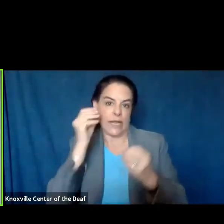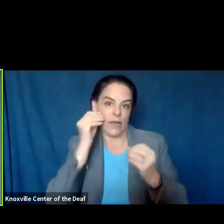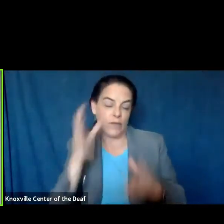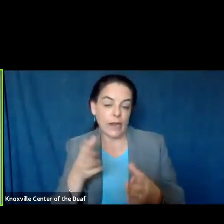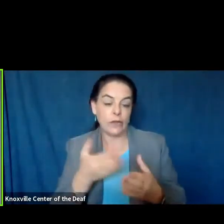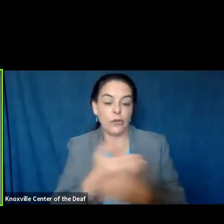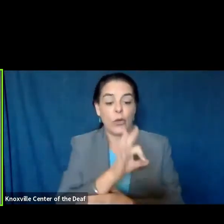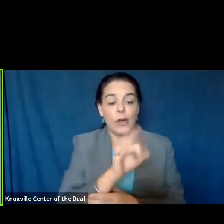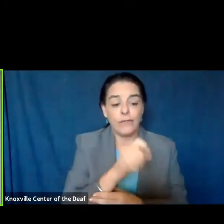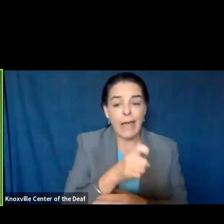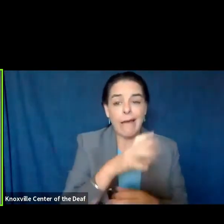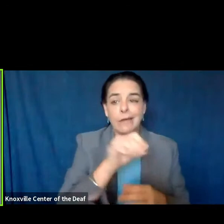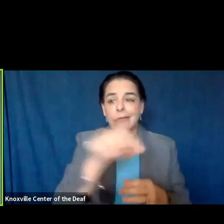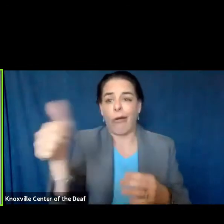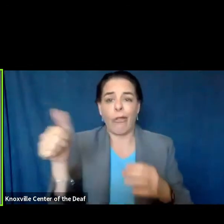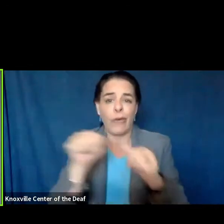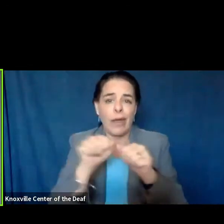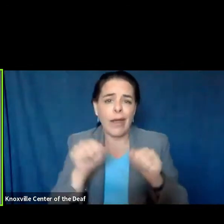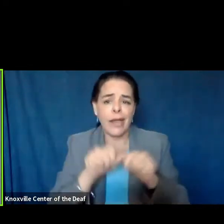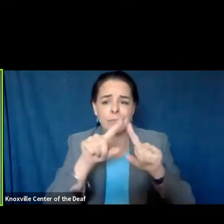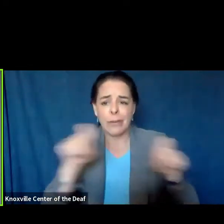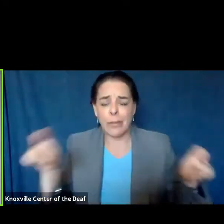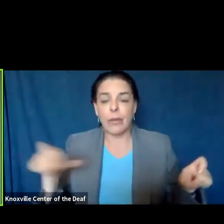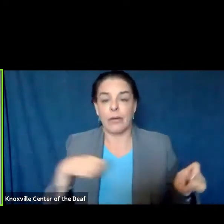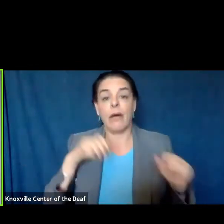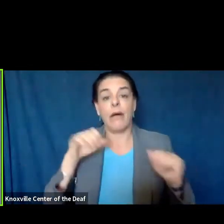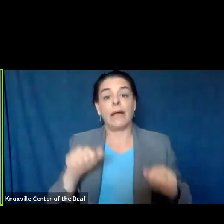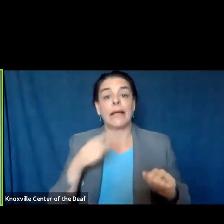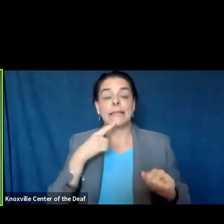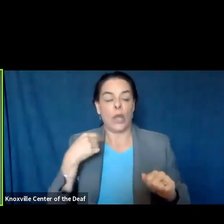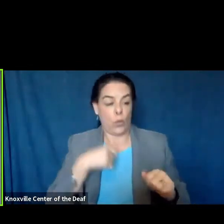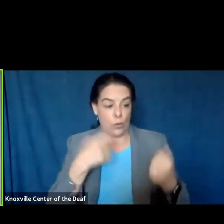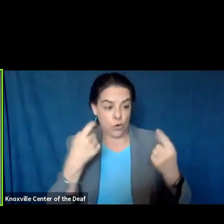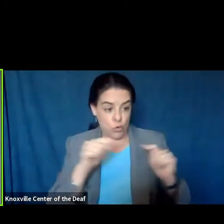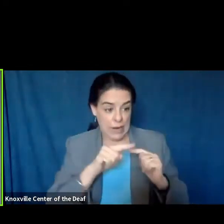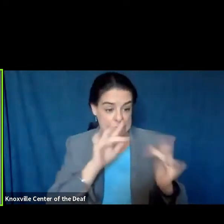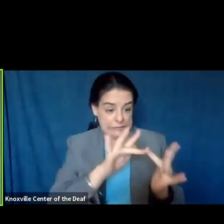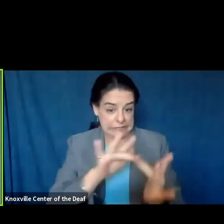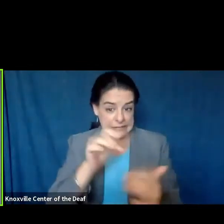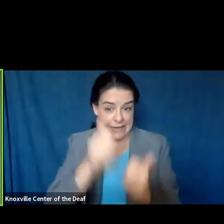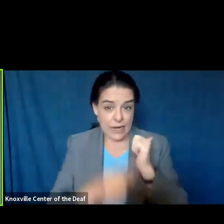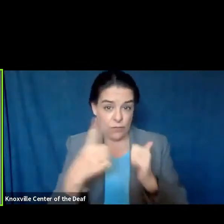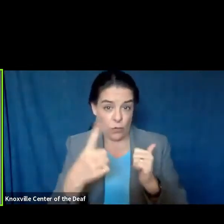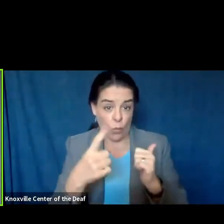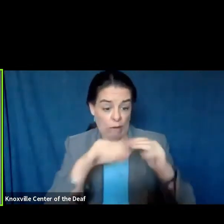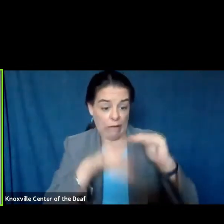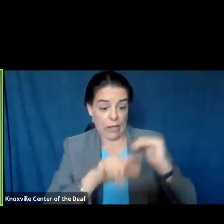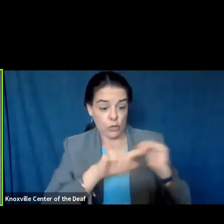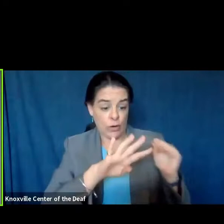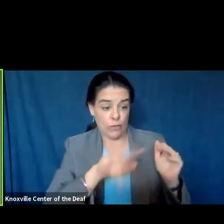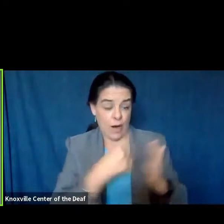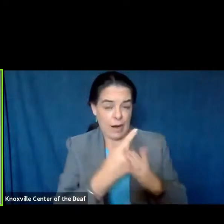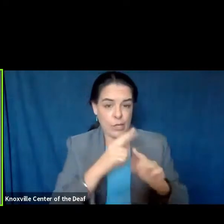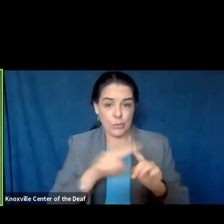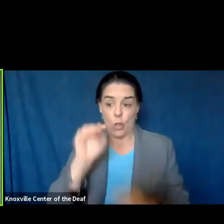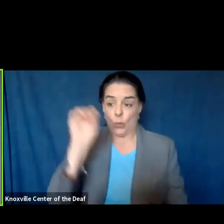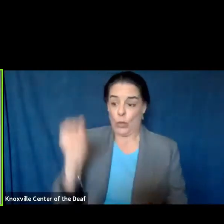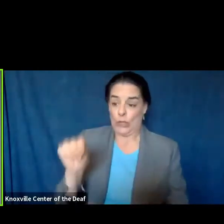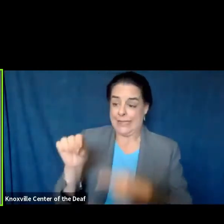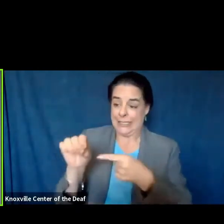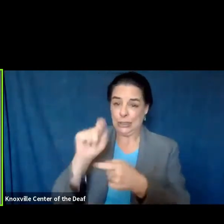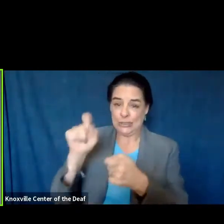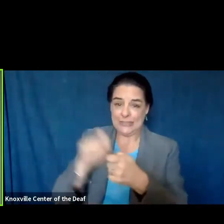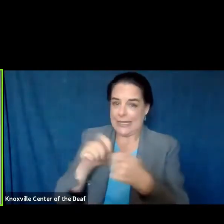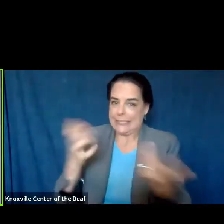and other areas. So I can say that we were making an attempt to get to everybody within the 24 hours, but I can't give you the exact percentage today of what that